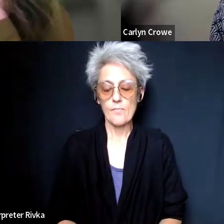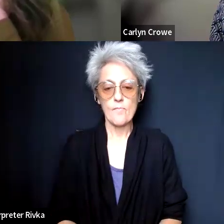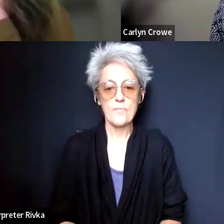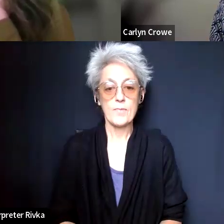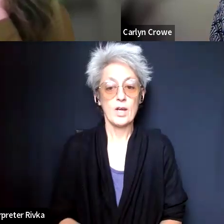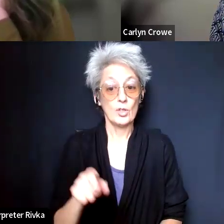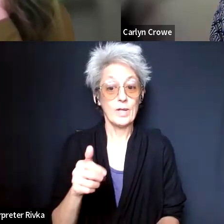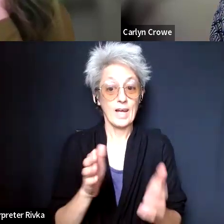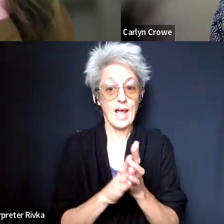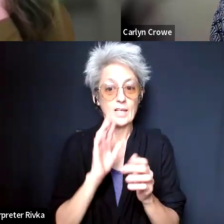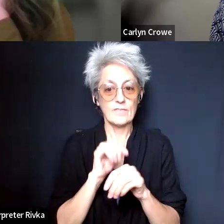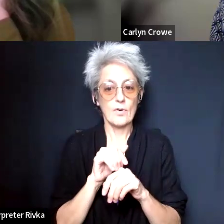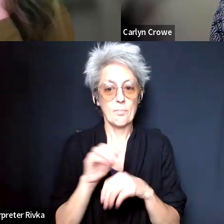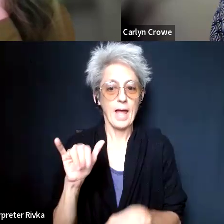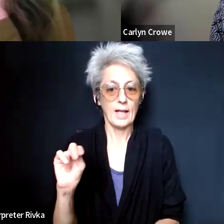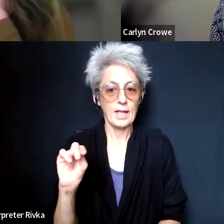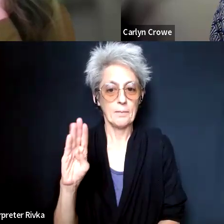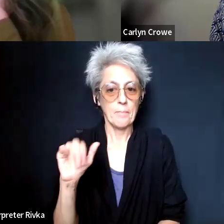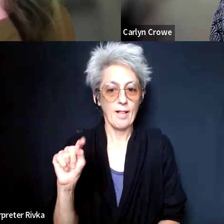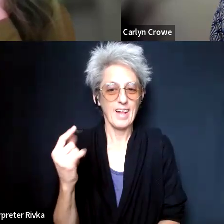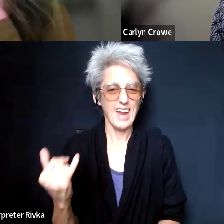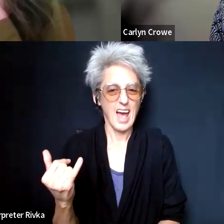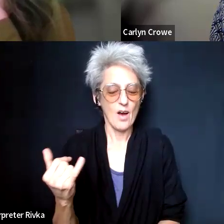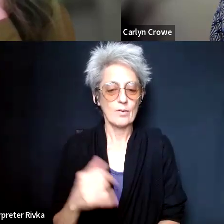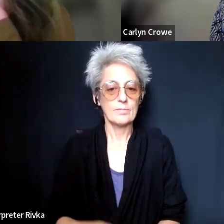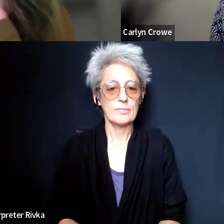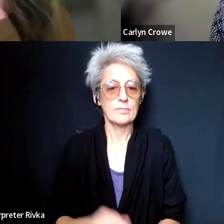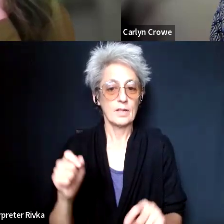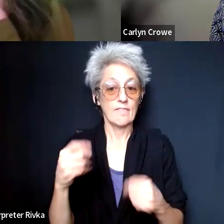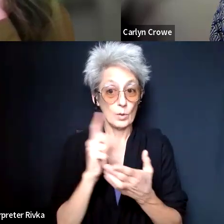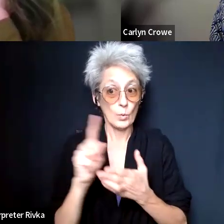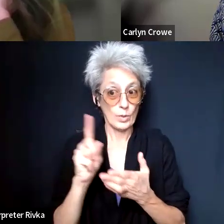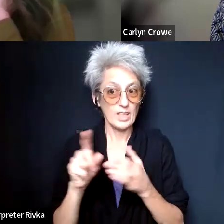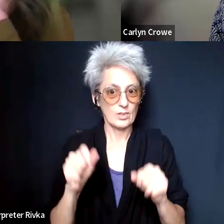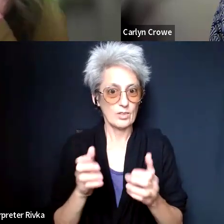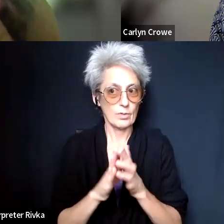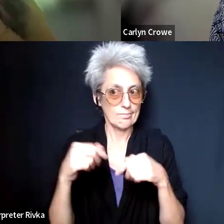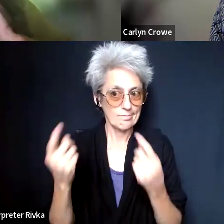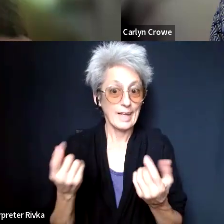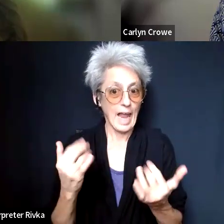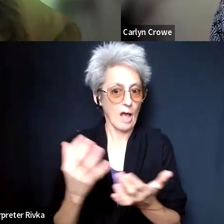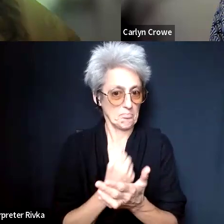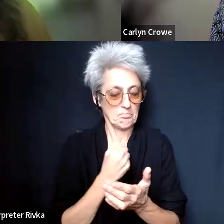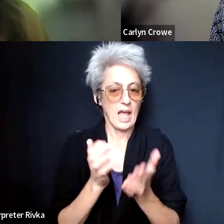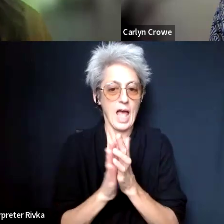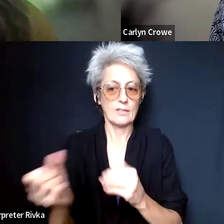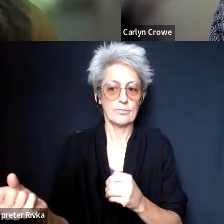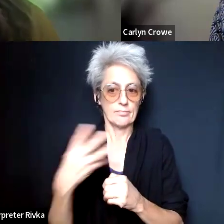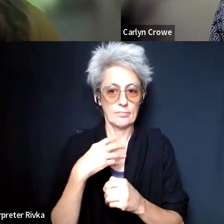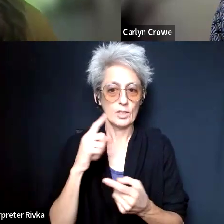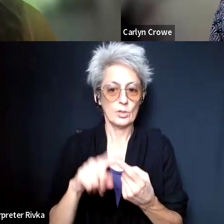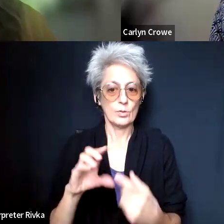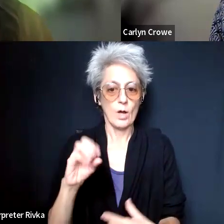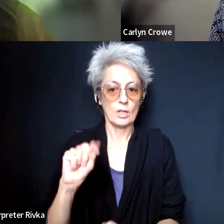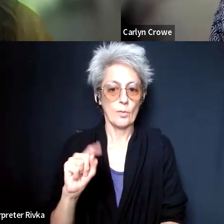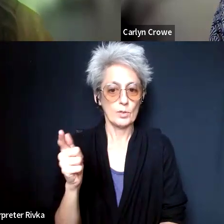now. You've had a few weeks that you've been able to request those, but you can request them now through October 21st. I